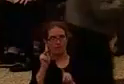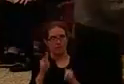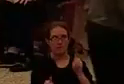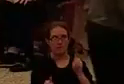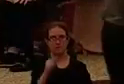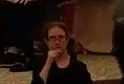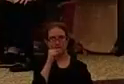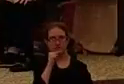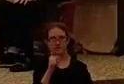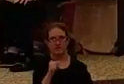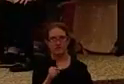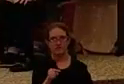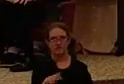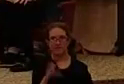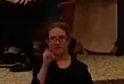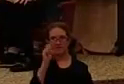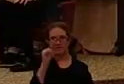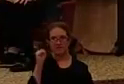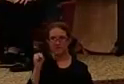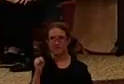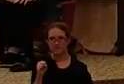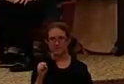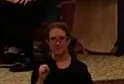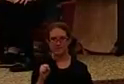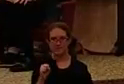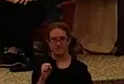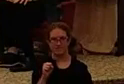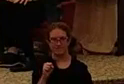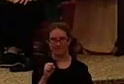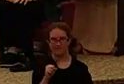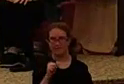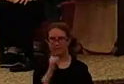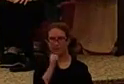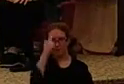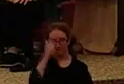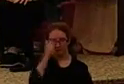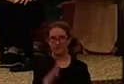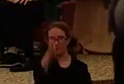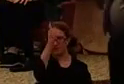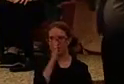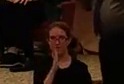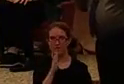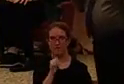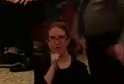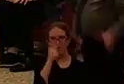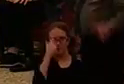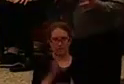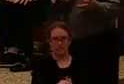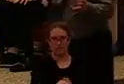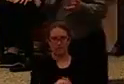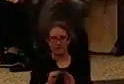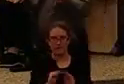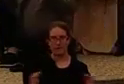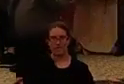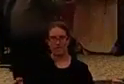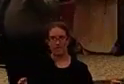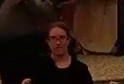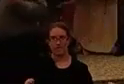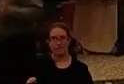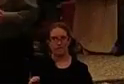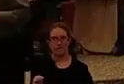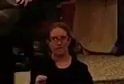tell me, man, they cuss like a sailor. They don't believe in God. They don't believe in nothing. But